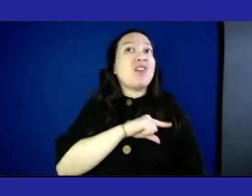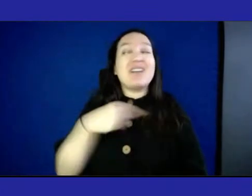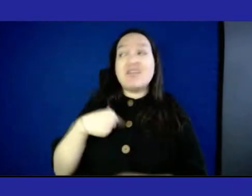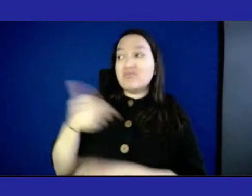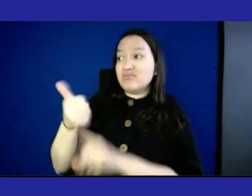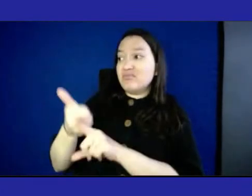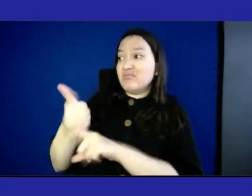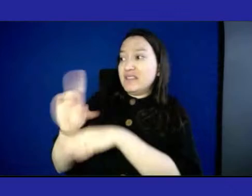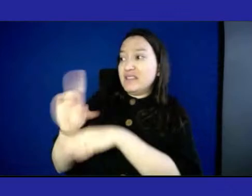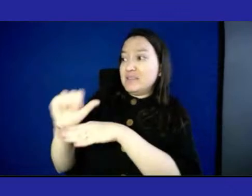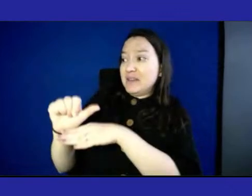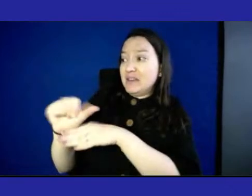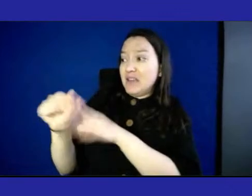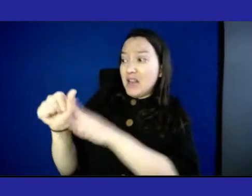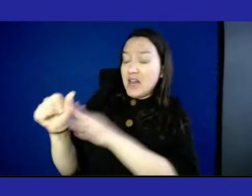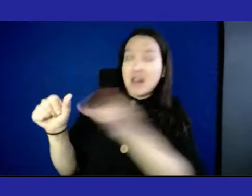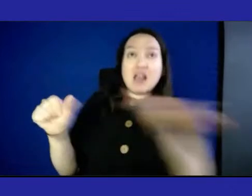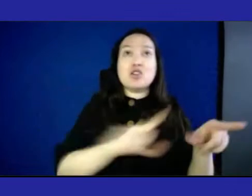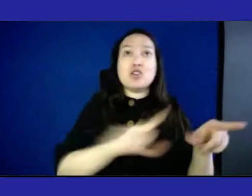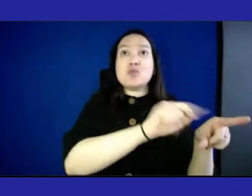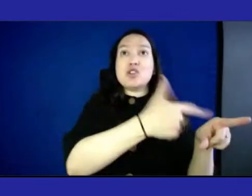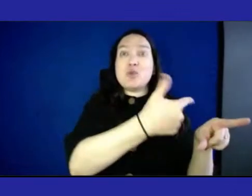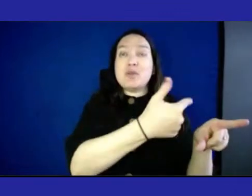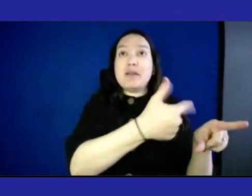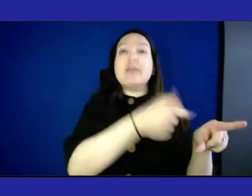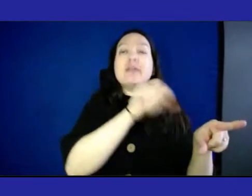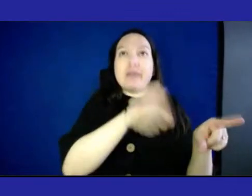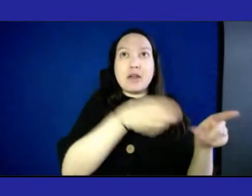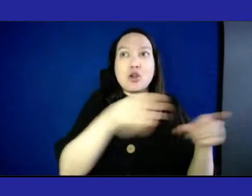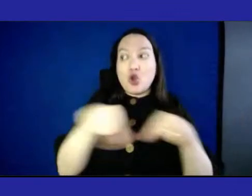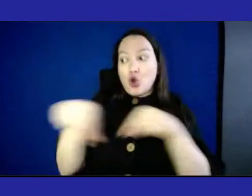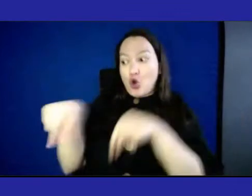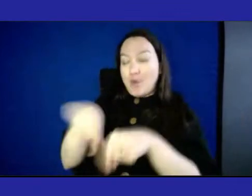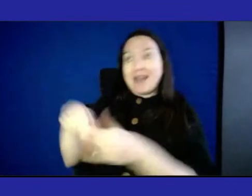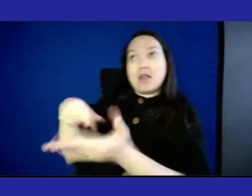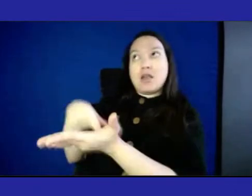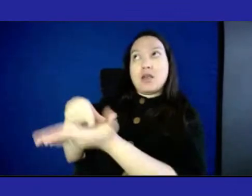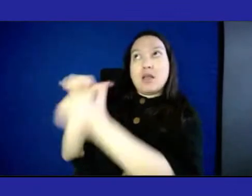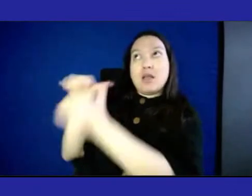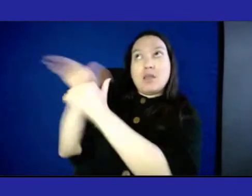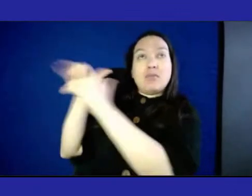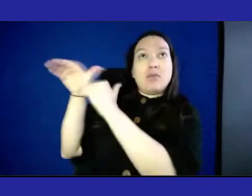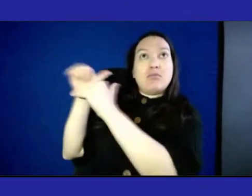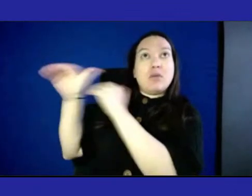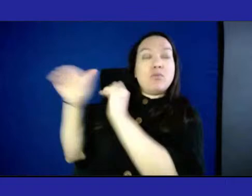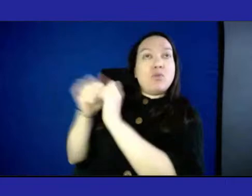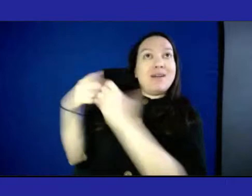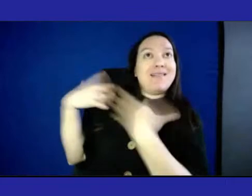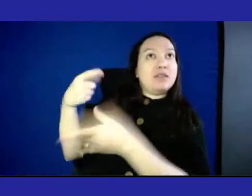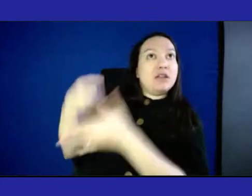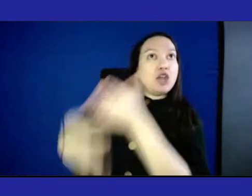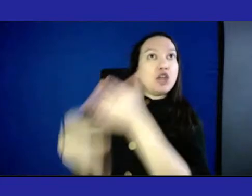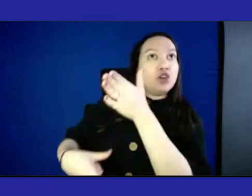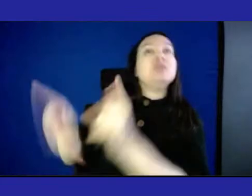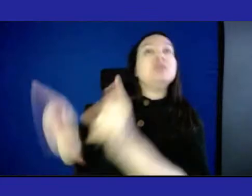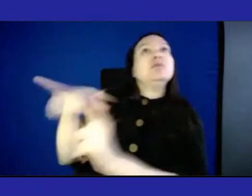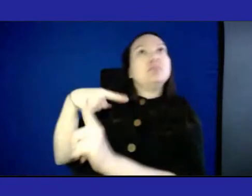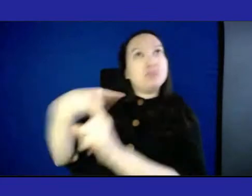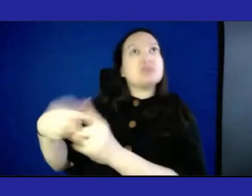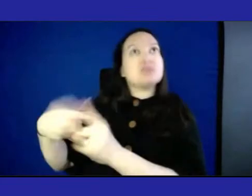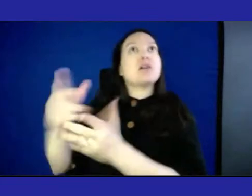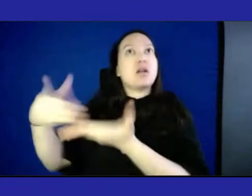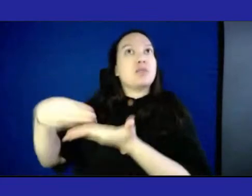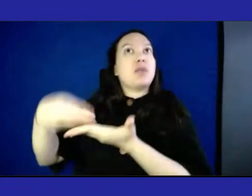in 21, you could then go back and bill the healthcare costs, in addition to them getting a large retro